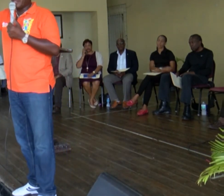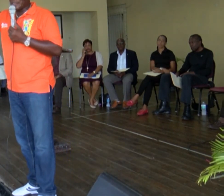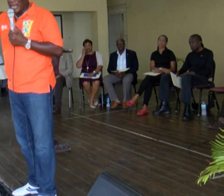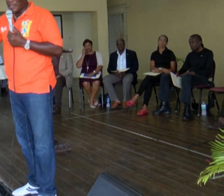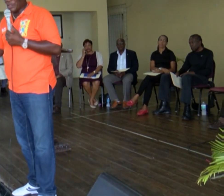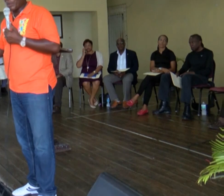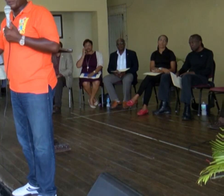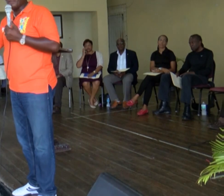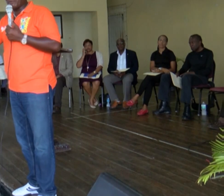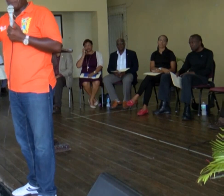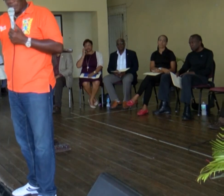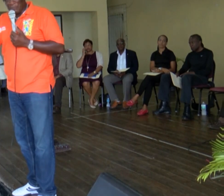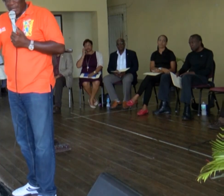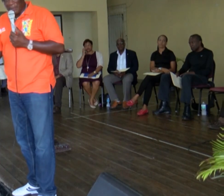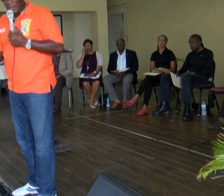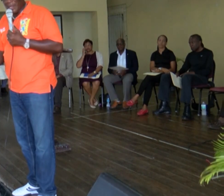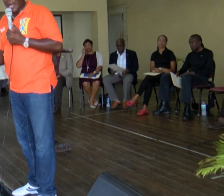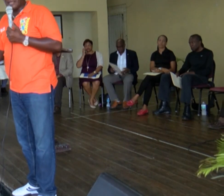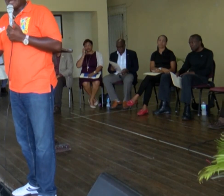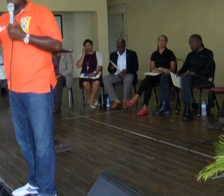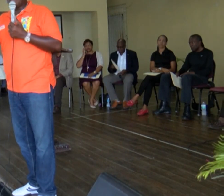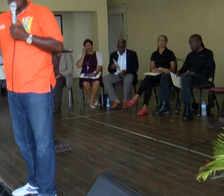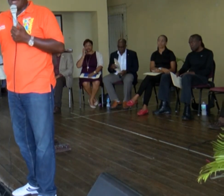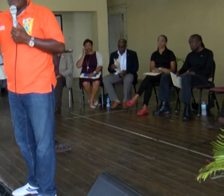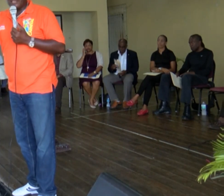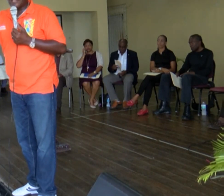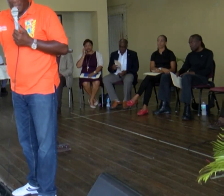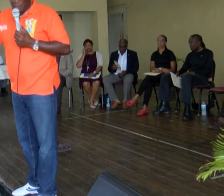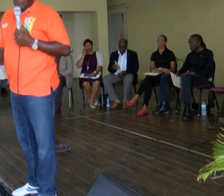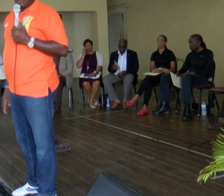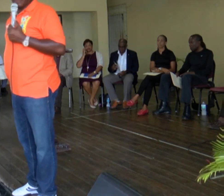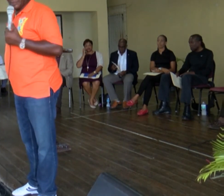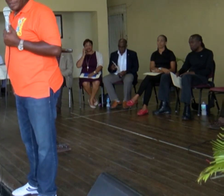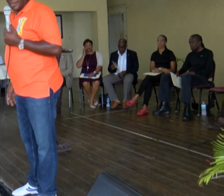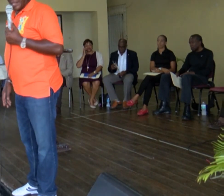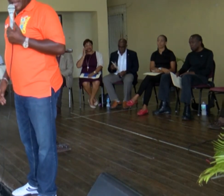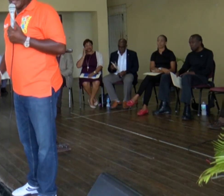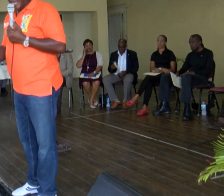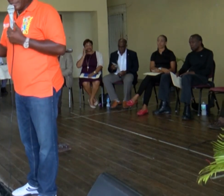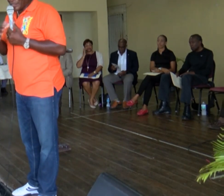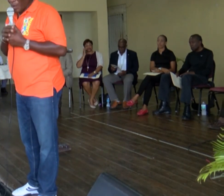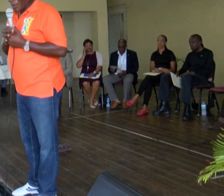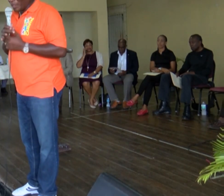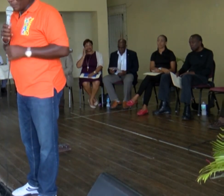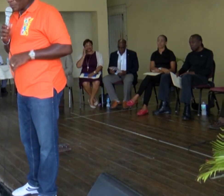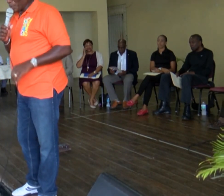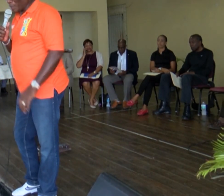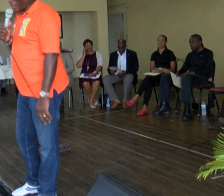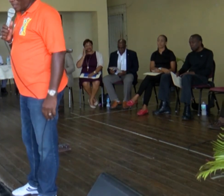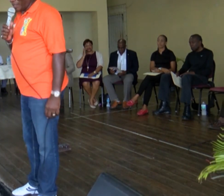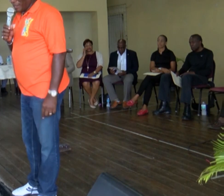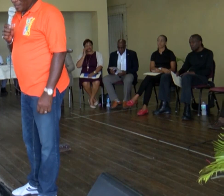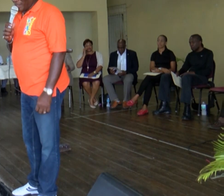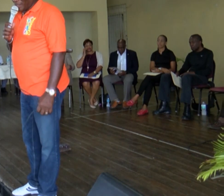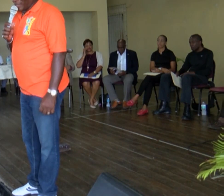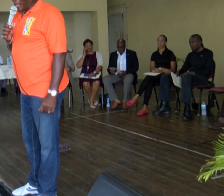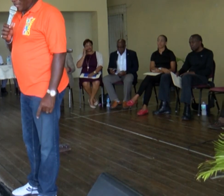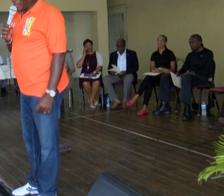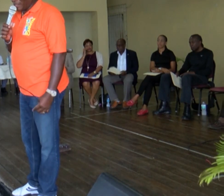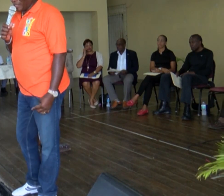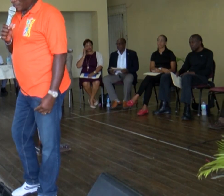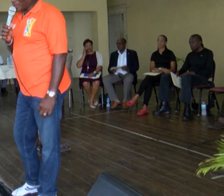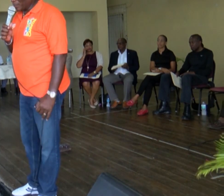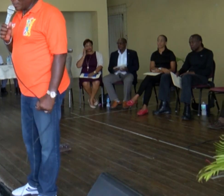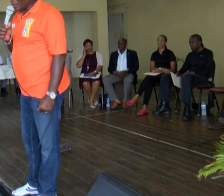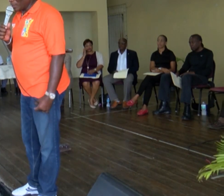not understand, so we would make fun of them and have them laugh at themselves. And that is how Calypso really